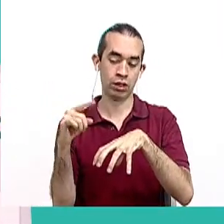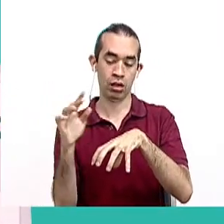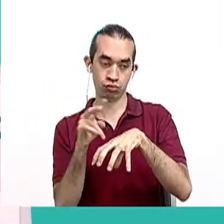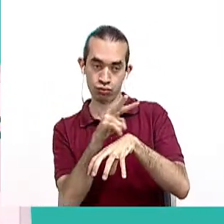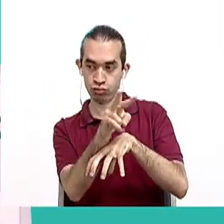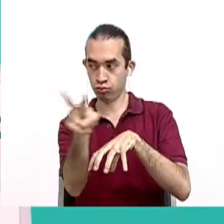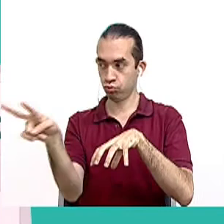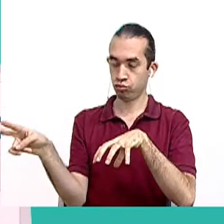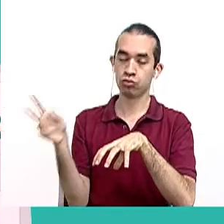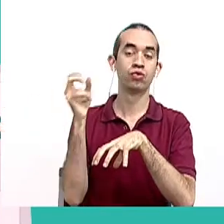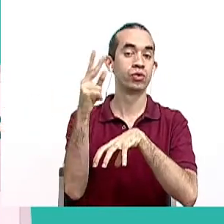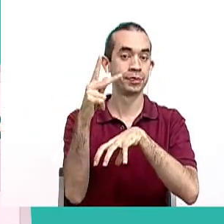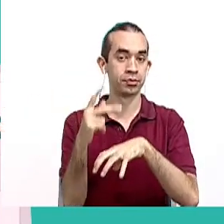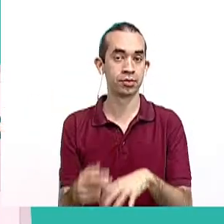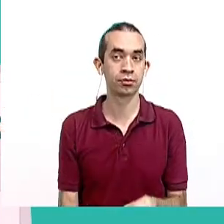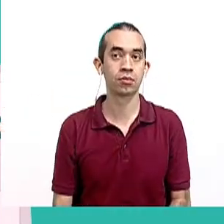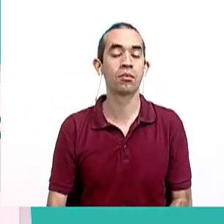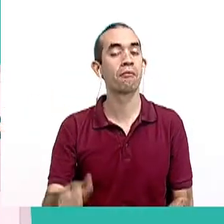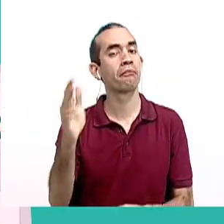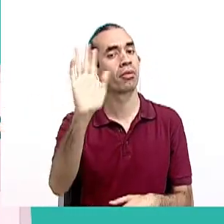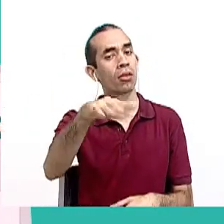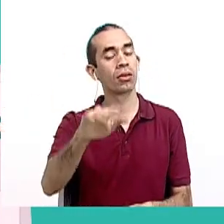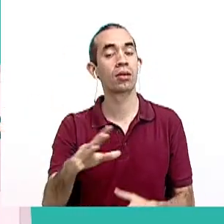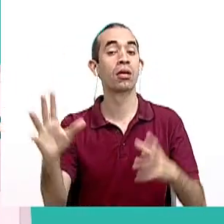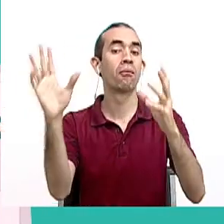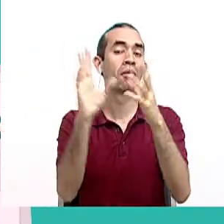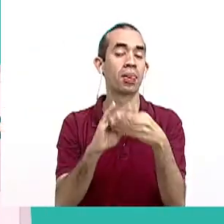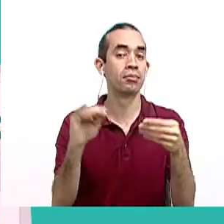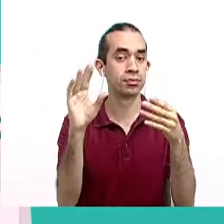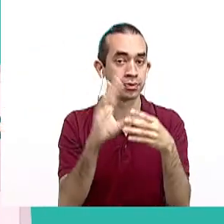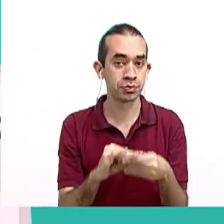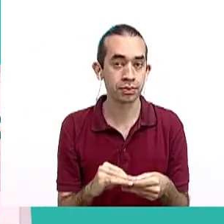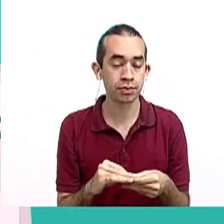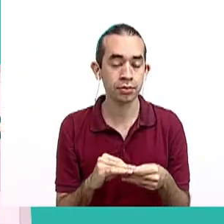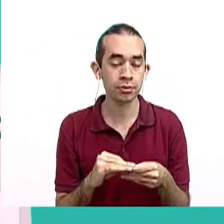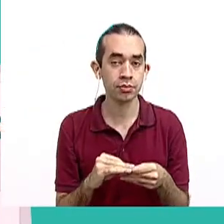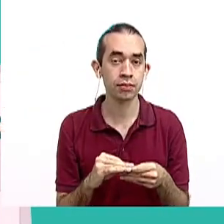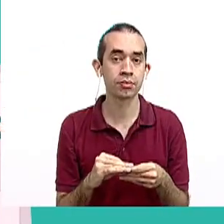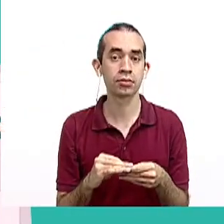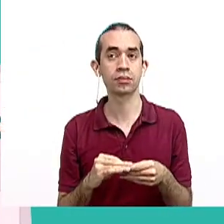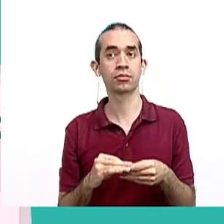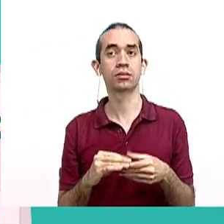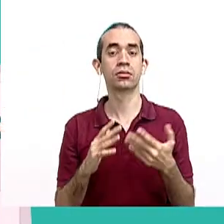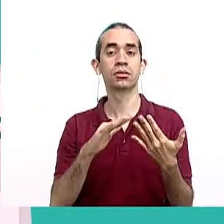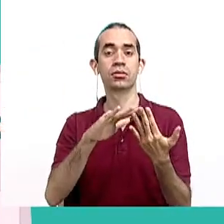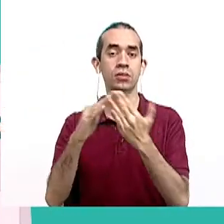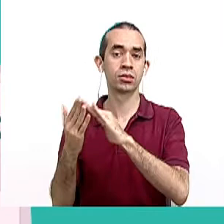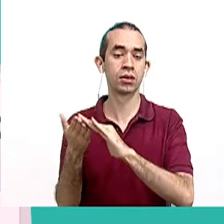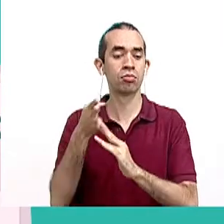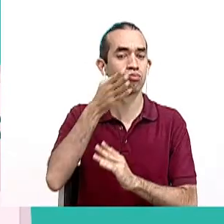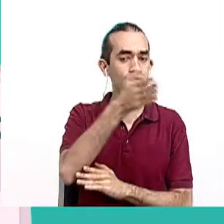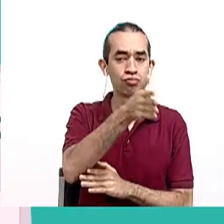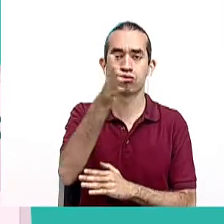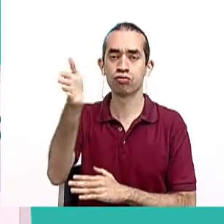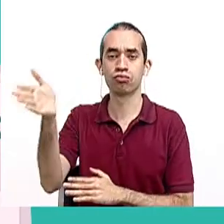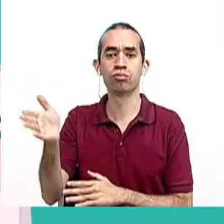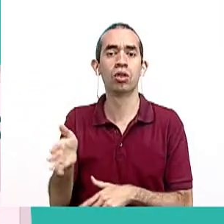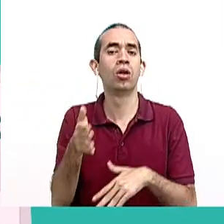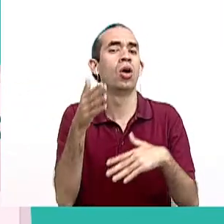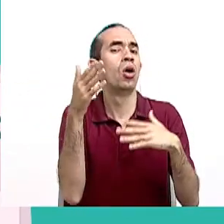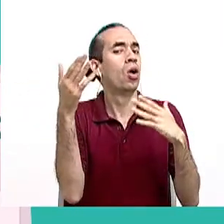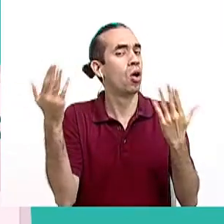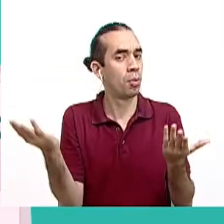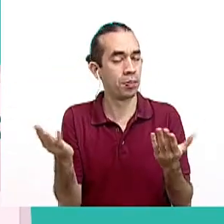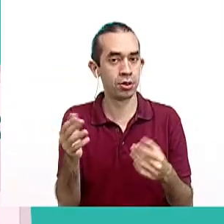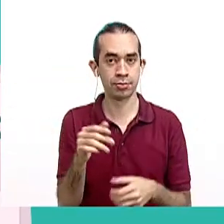are. Okay, now tell me how to get around your town. Okay, think about.